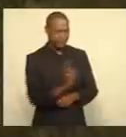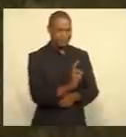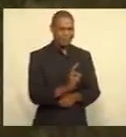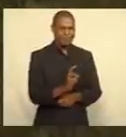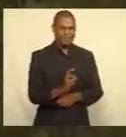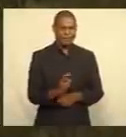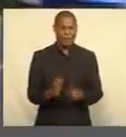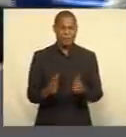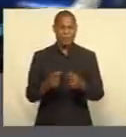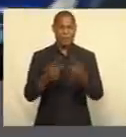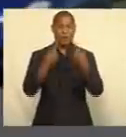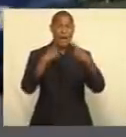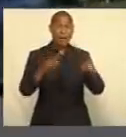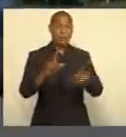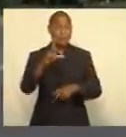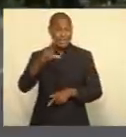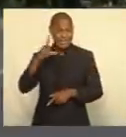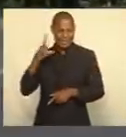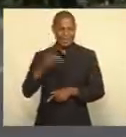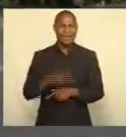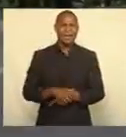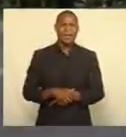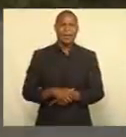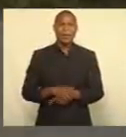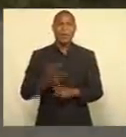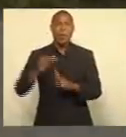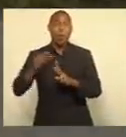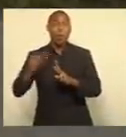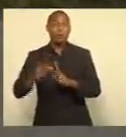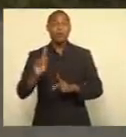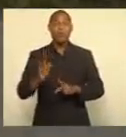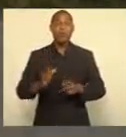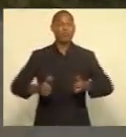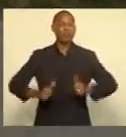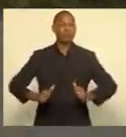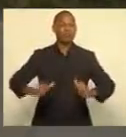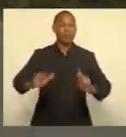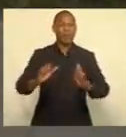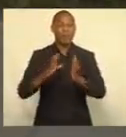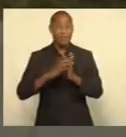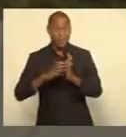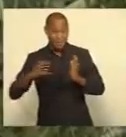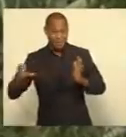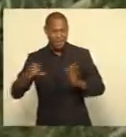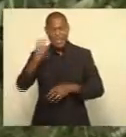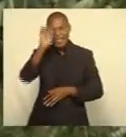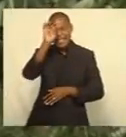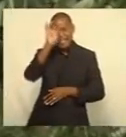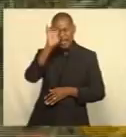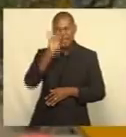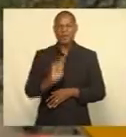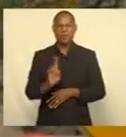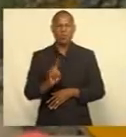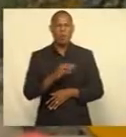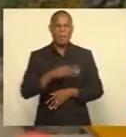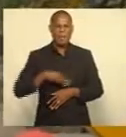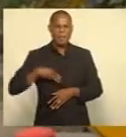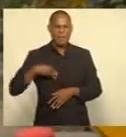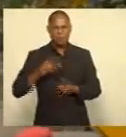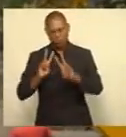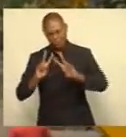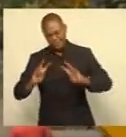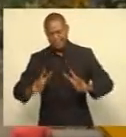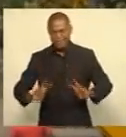yesterday. They have also identified the drivers of the minibus and the taxi driver whom the ministry had been searching for. He